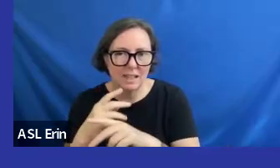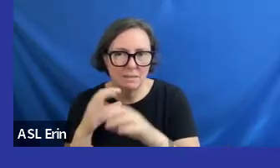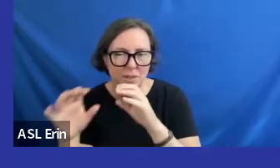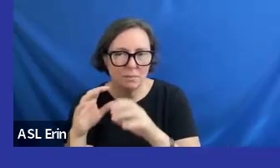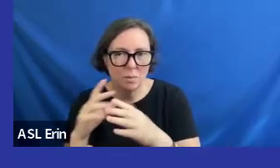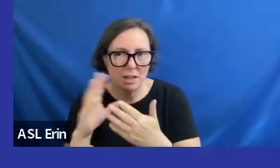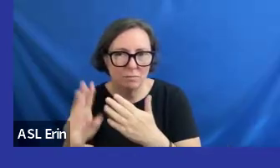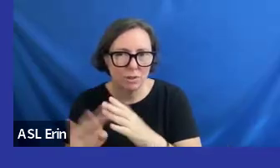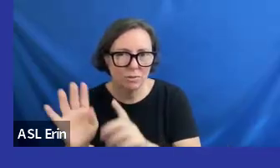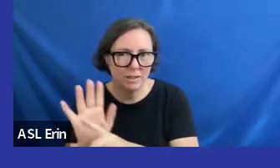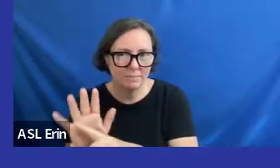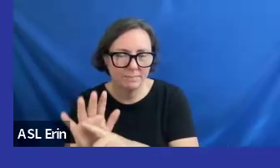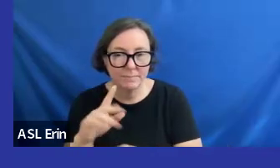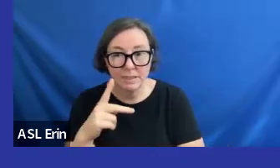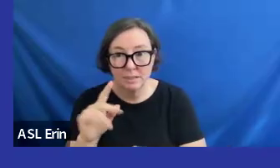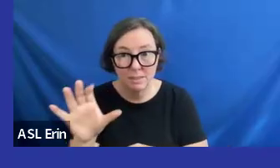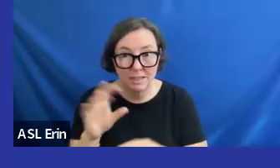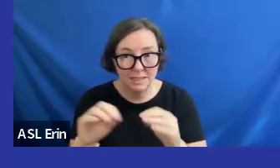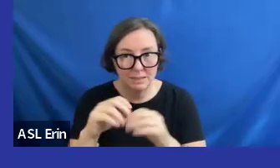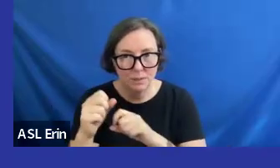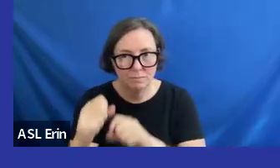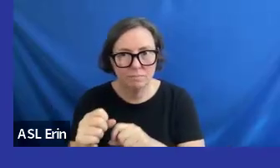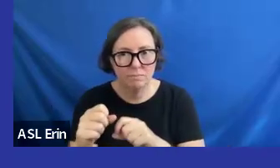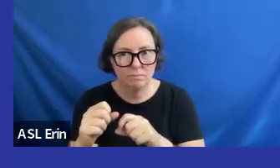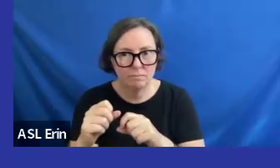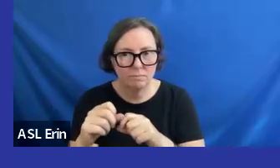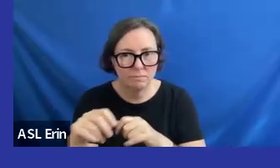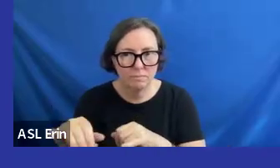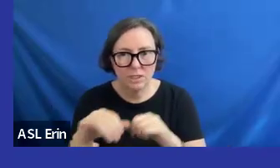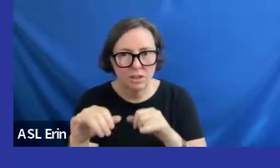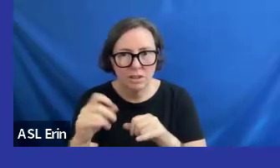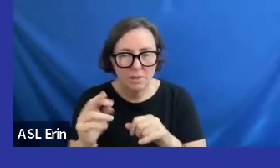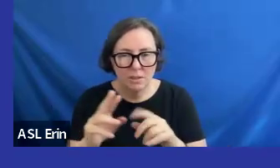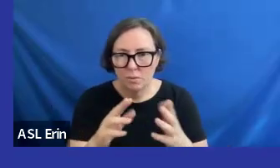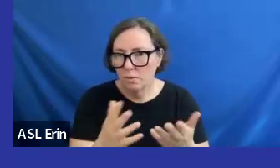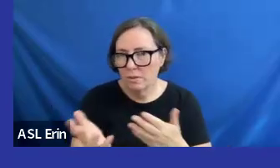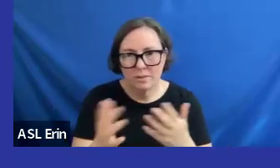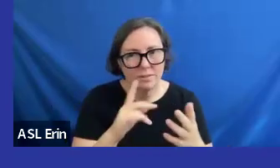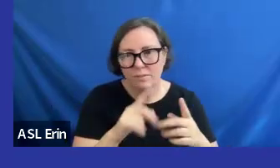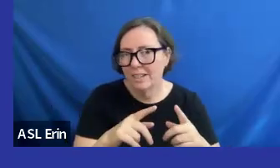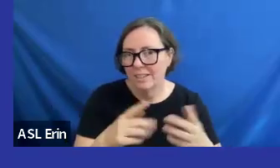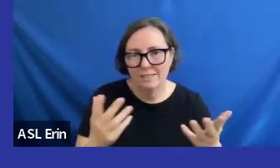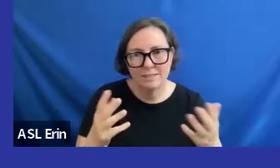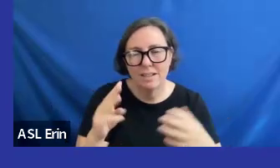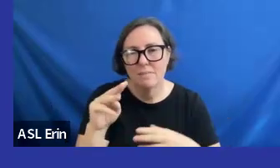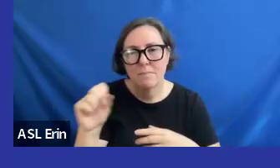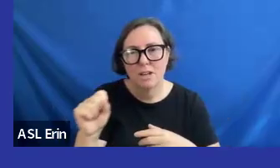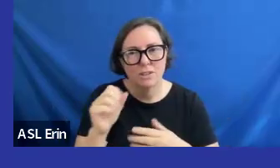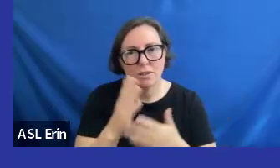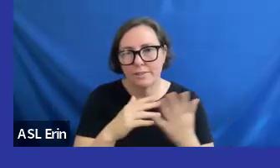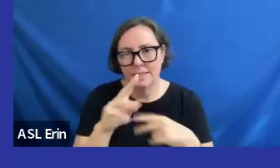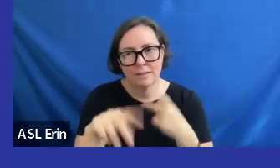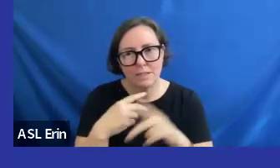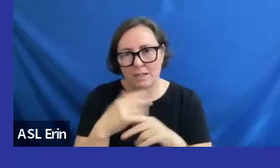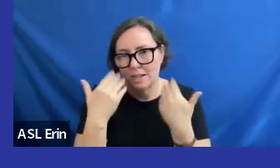communication program. So would you say PC is probably the most prevalent, and then it goes on from there? It's a Microsoft of some kind. I don't know